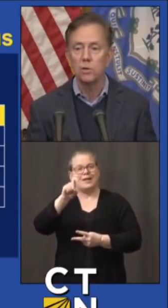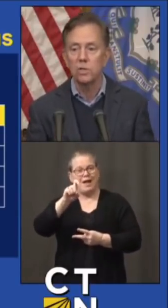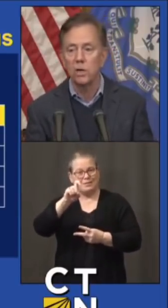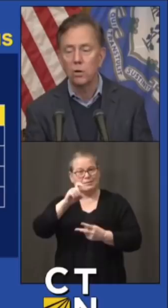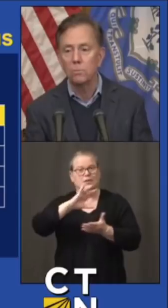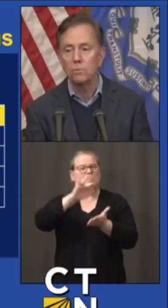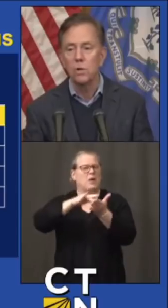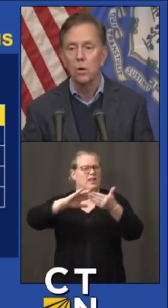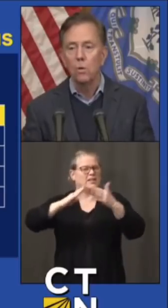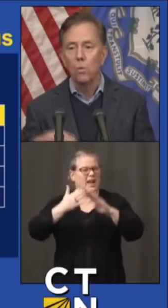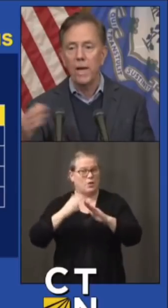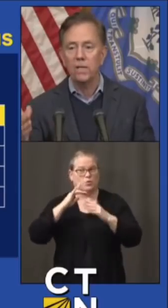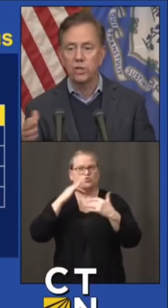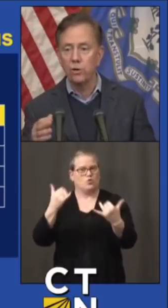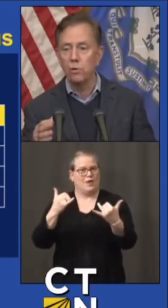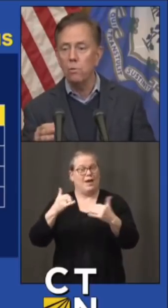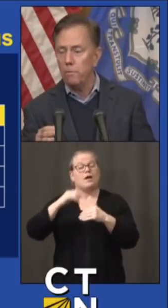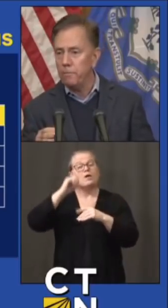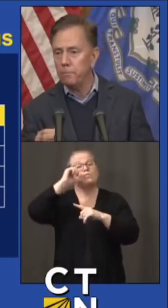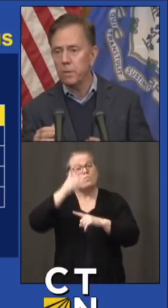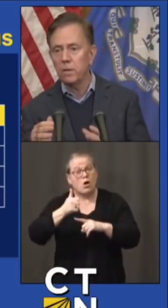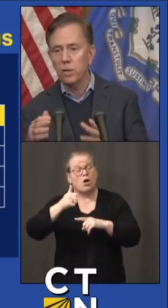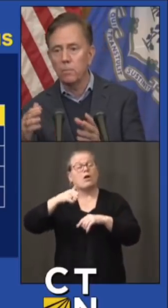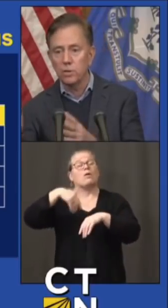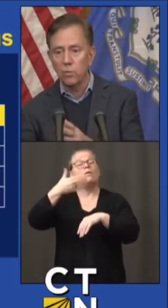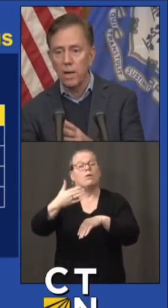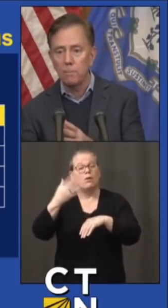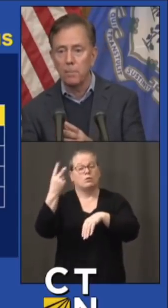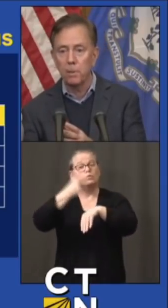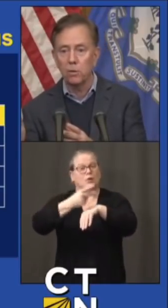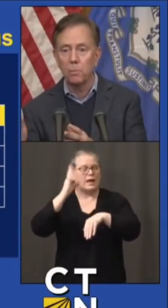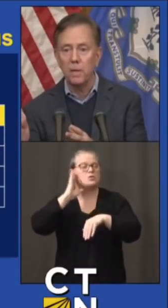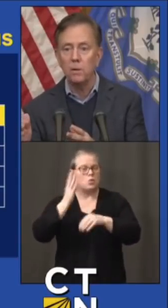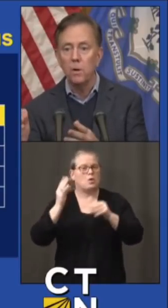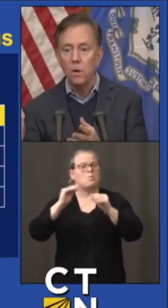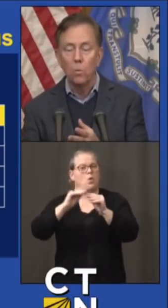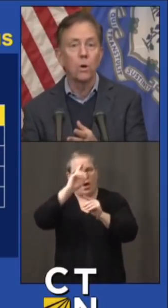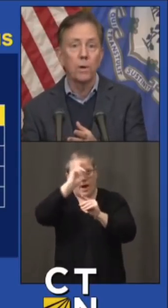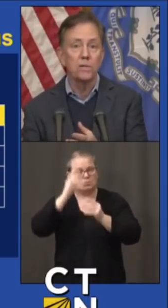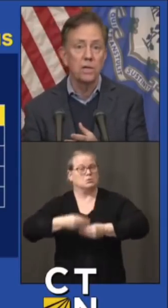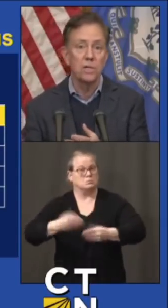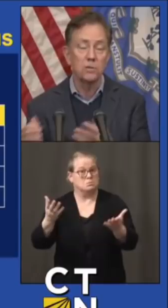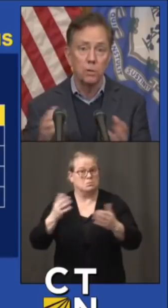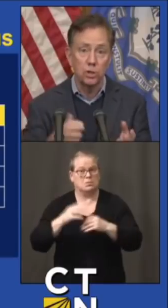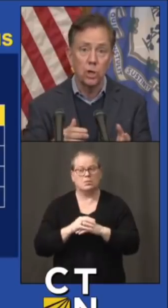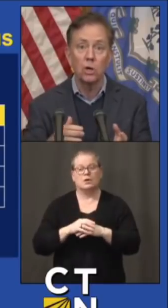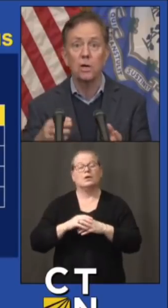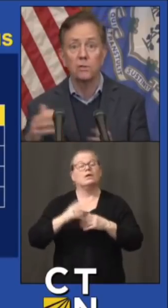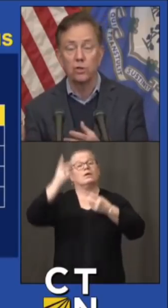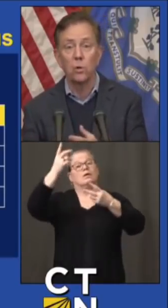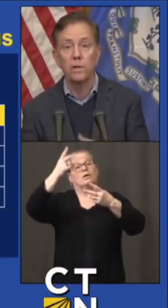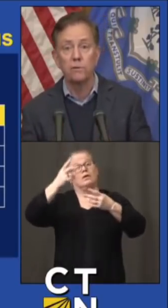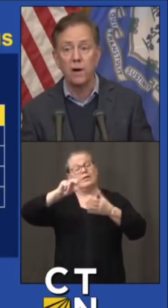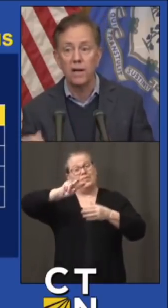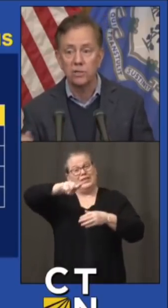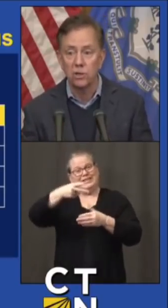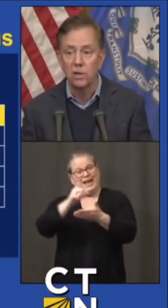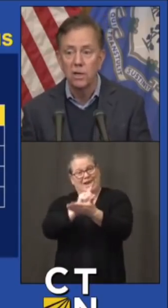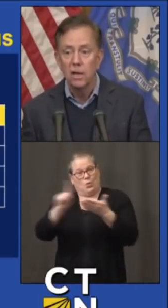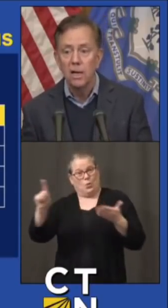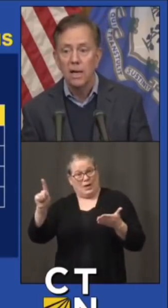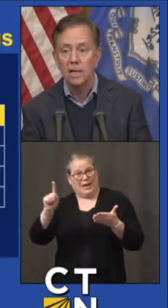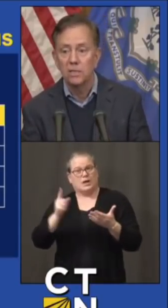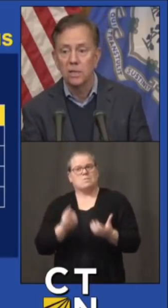come the nursing homes. Week 2, the numbers ramp up a little bit. One reason is Moderna joins